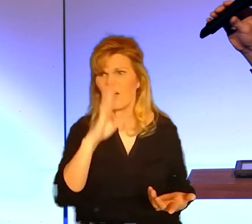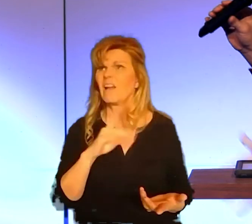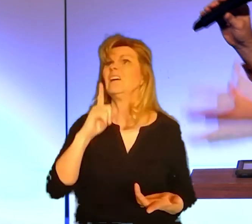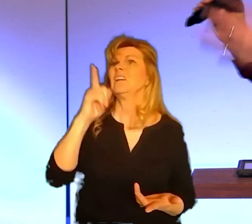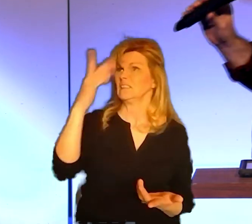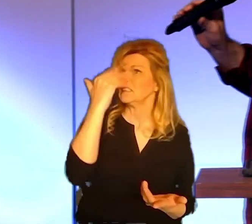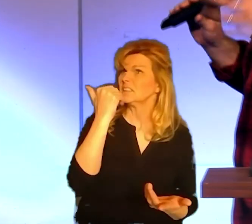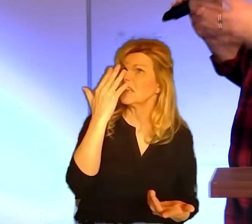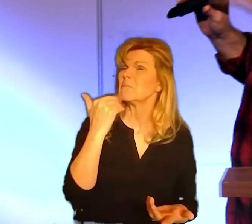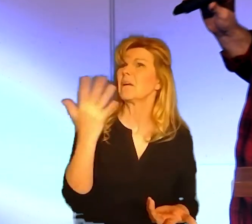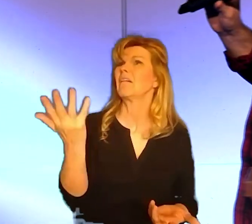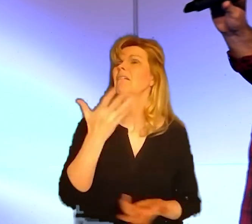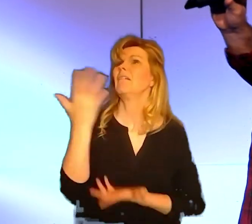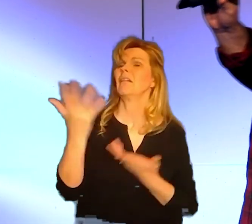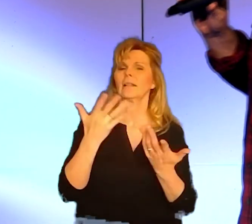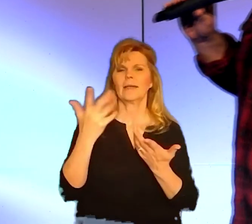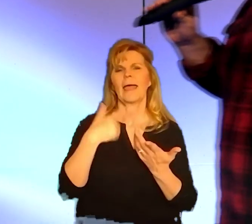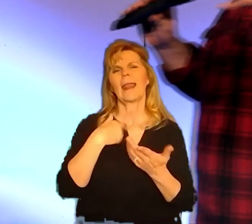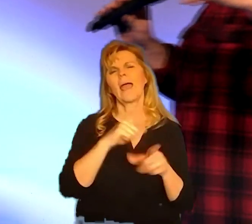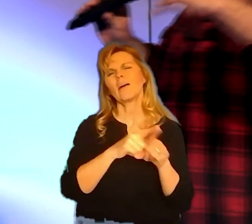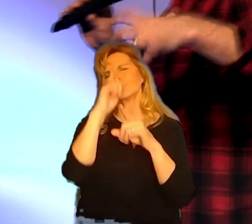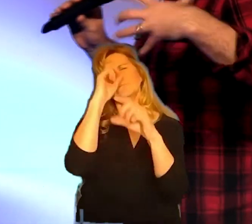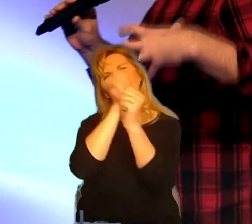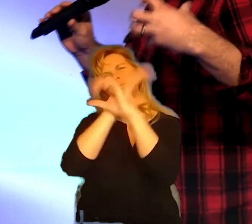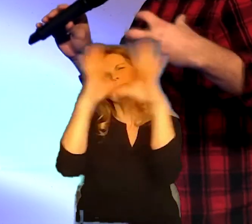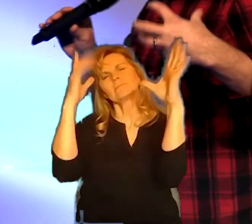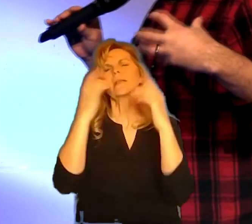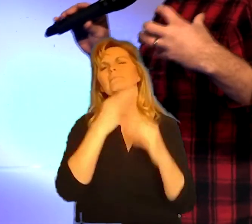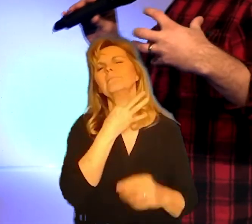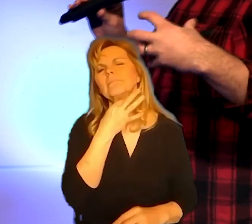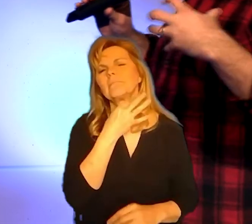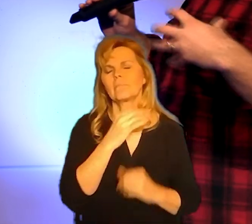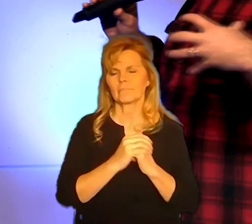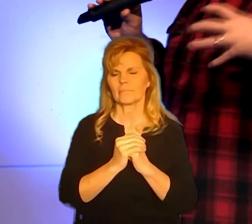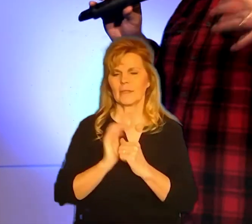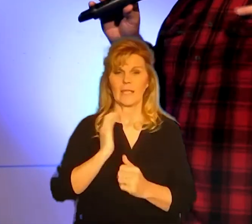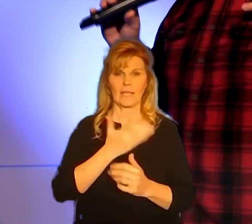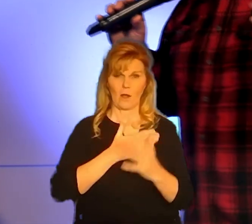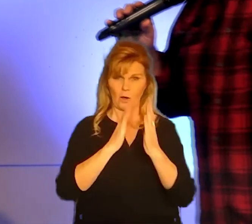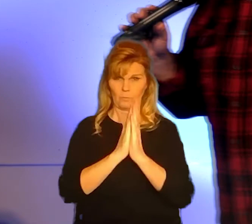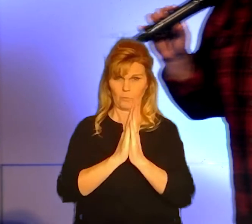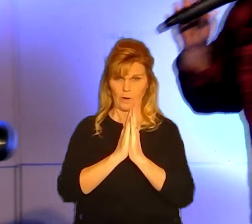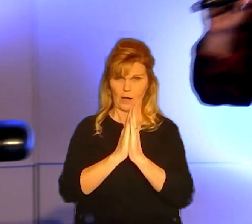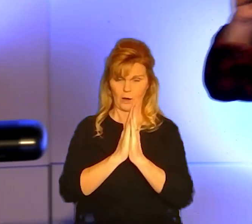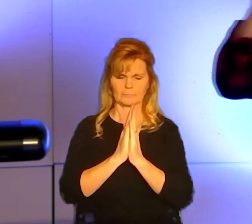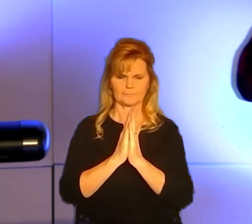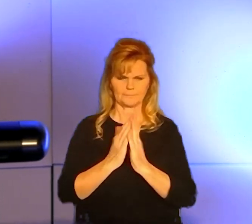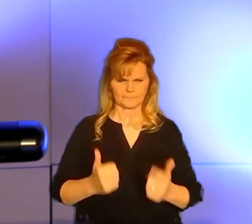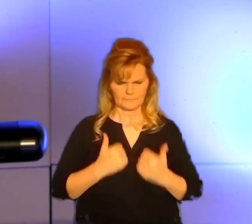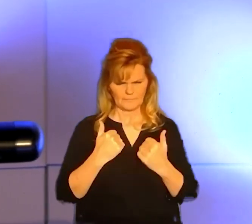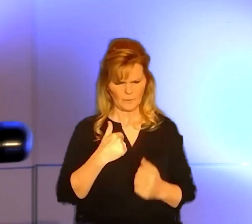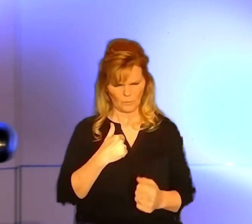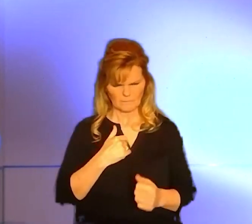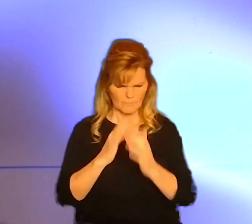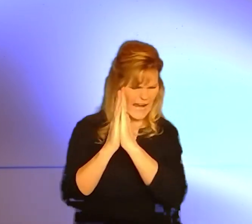you know, I just got this image too, like sometimes in our prayer life, it might seem like heaven is